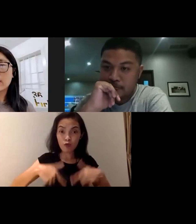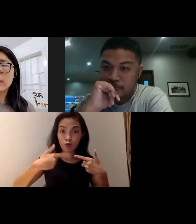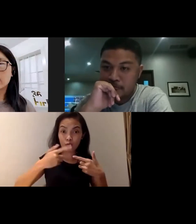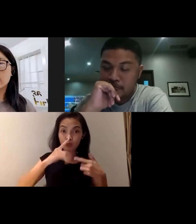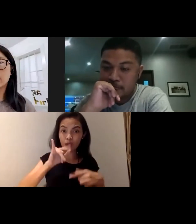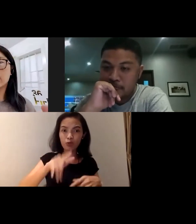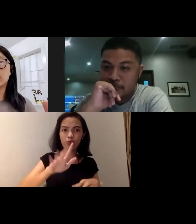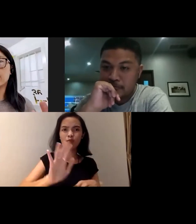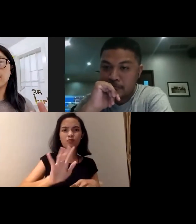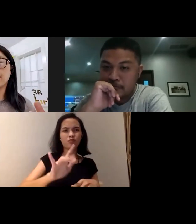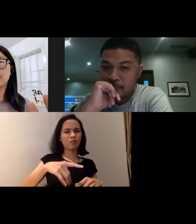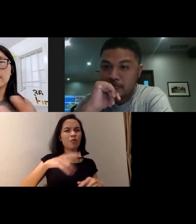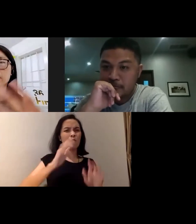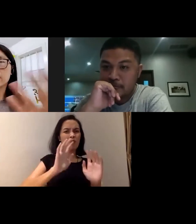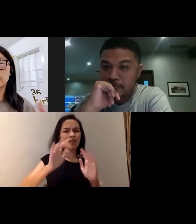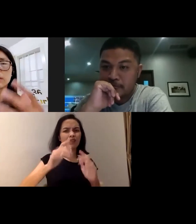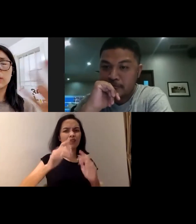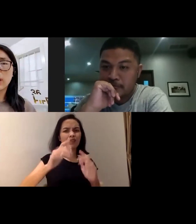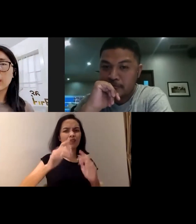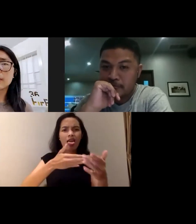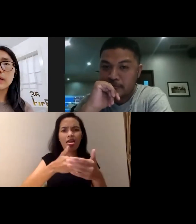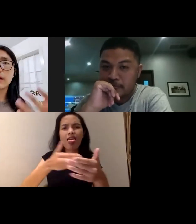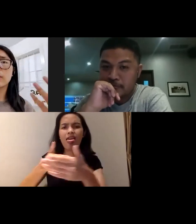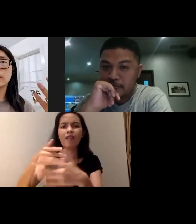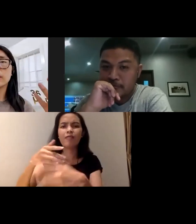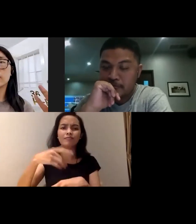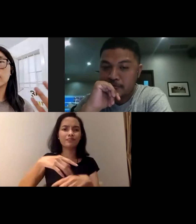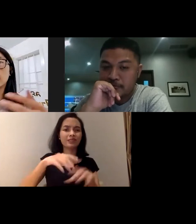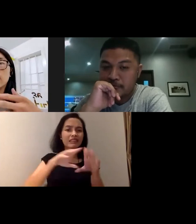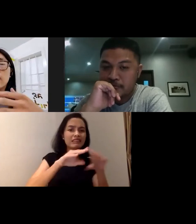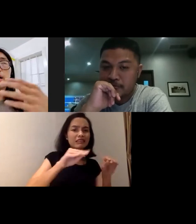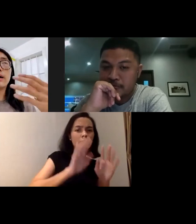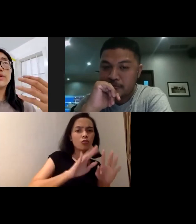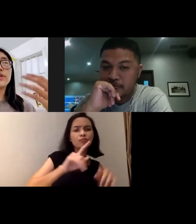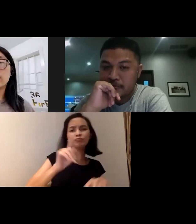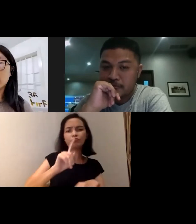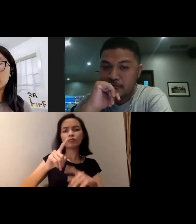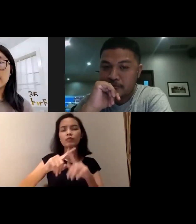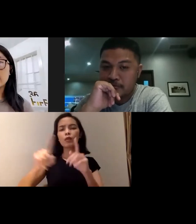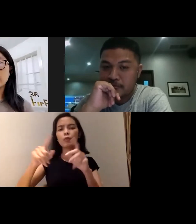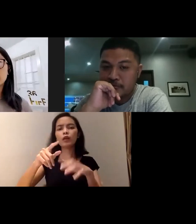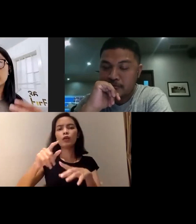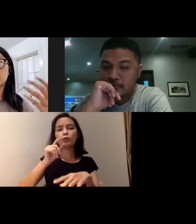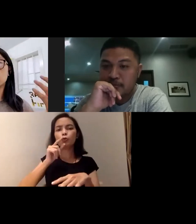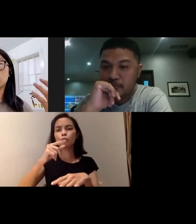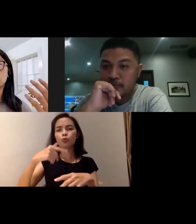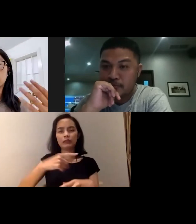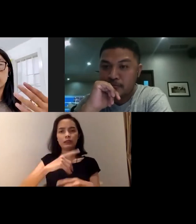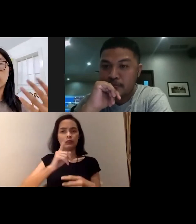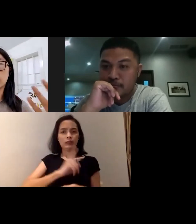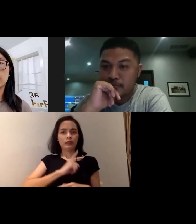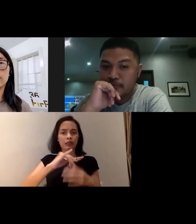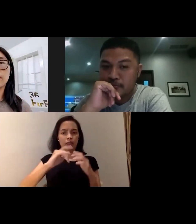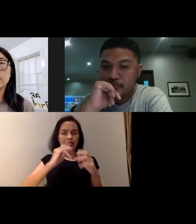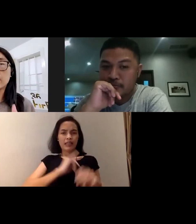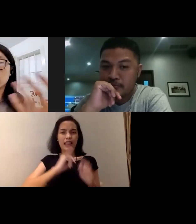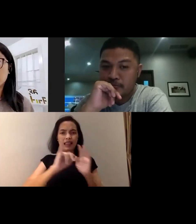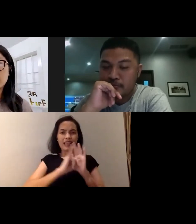still struggling, not just with their jobs, but like with their gender identities and with